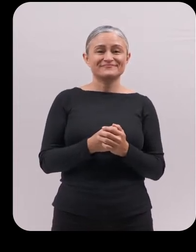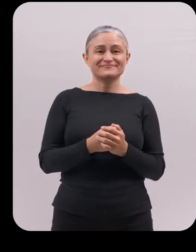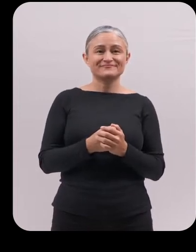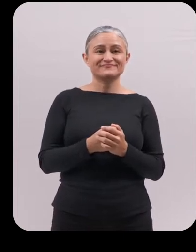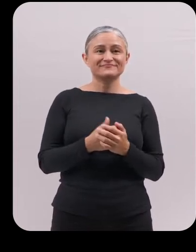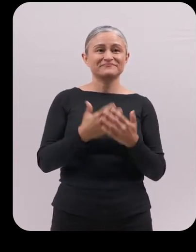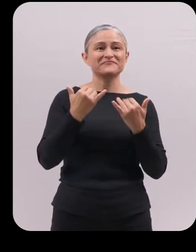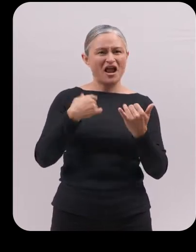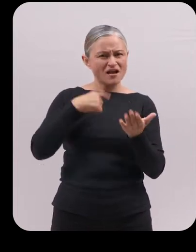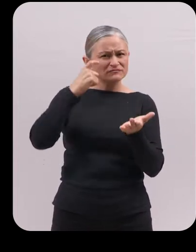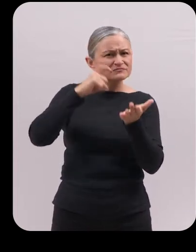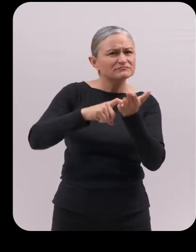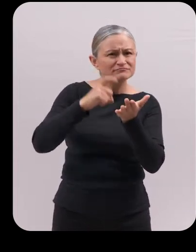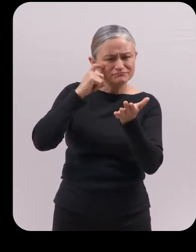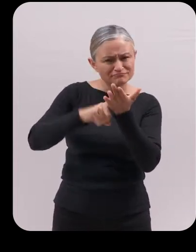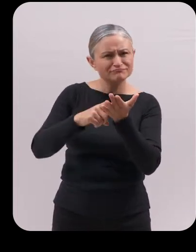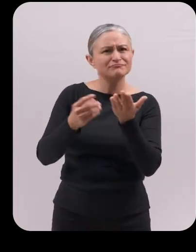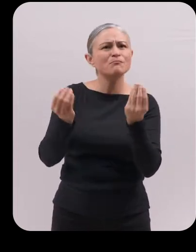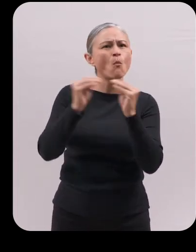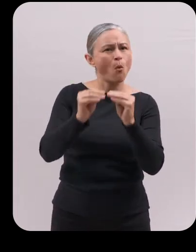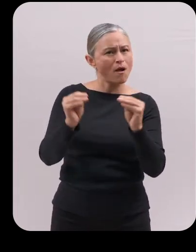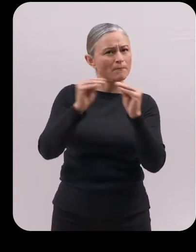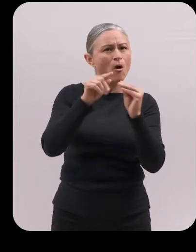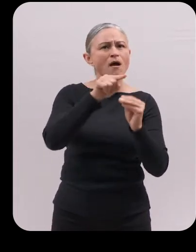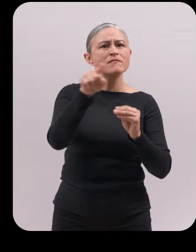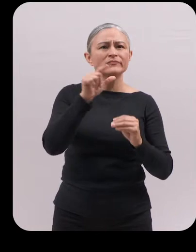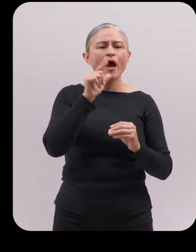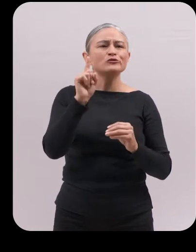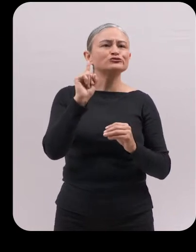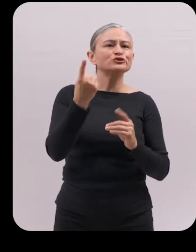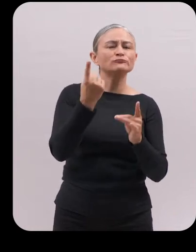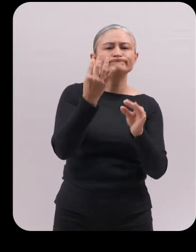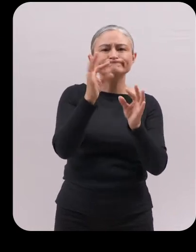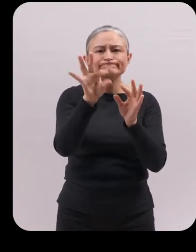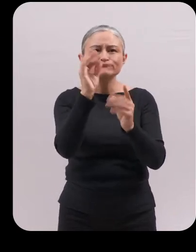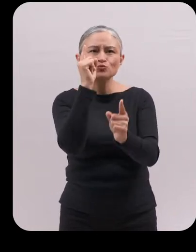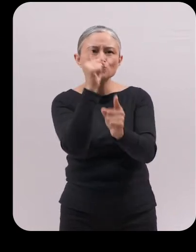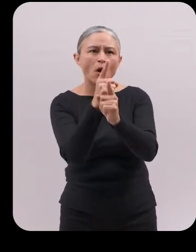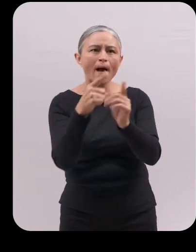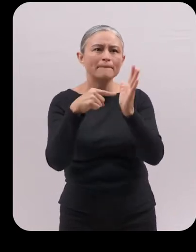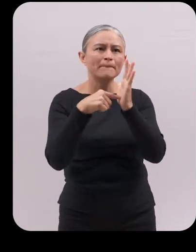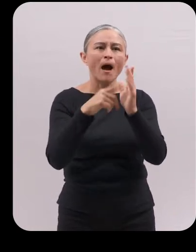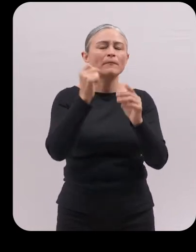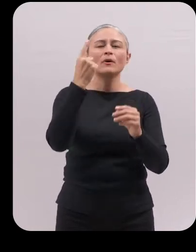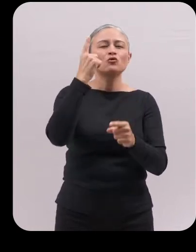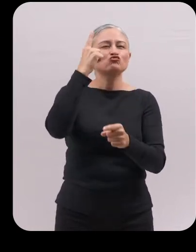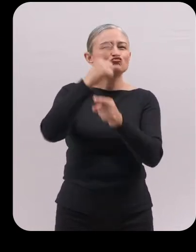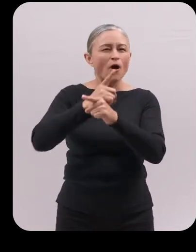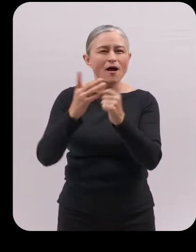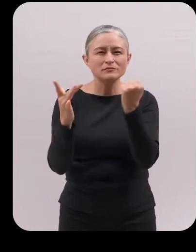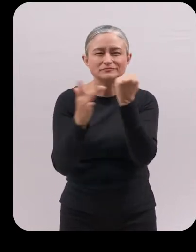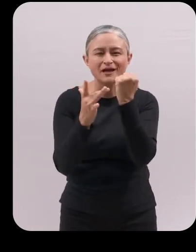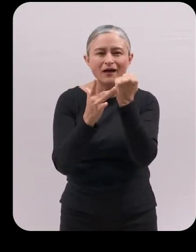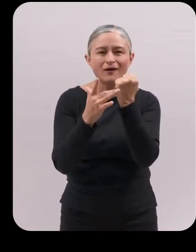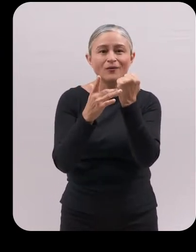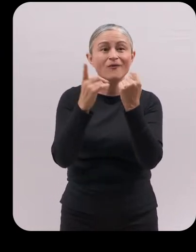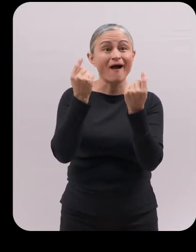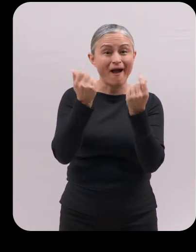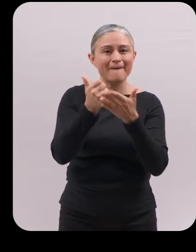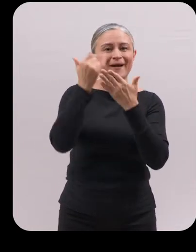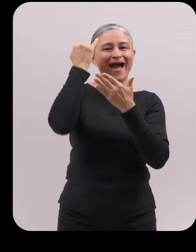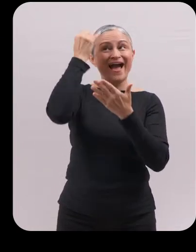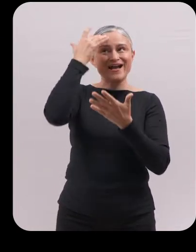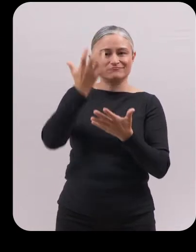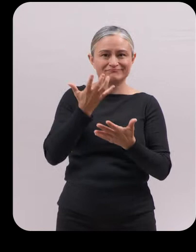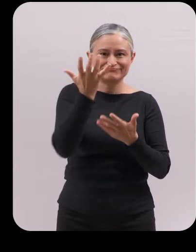But what I'm seeing more and more these days is that it isn't just about selecting the right model, but also the right techniques to bring your ideas